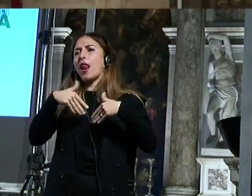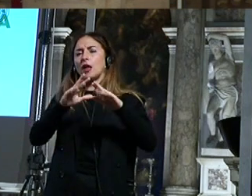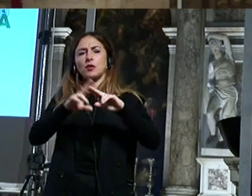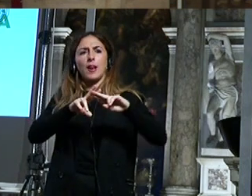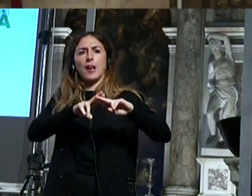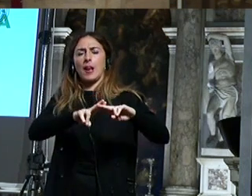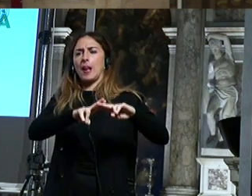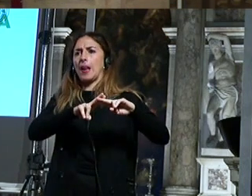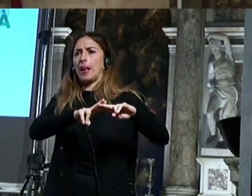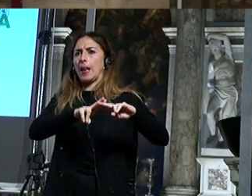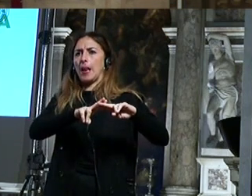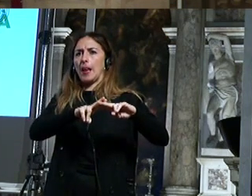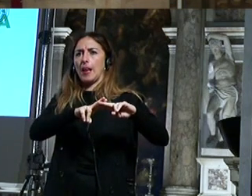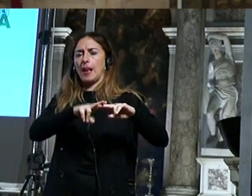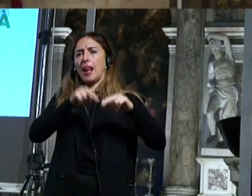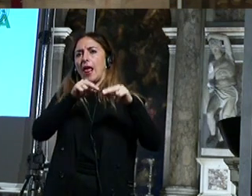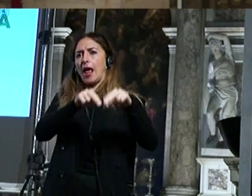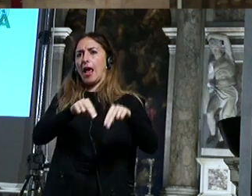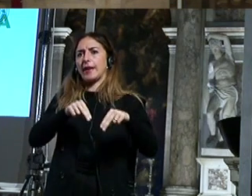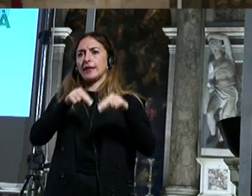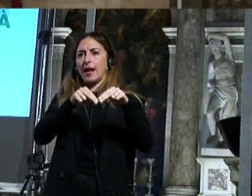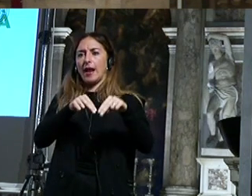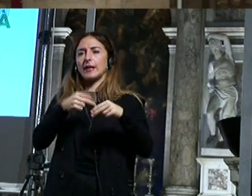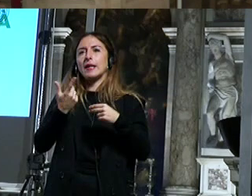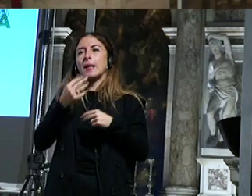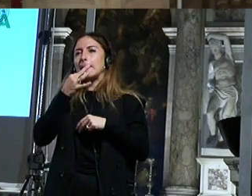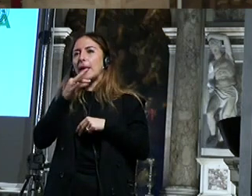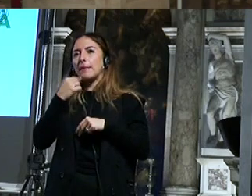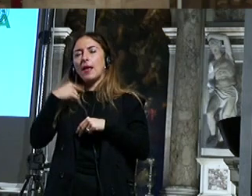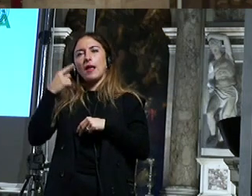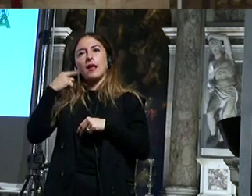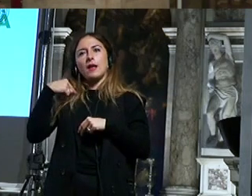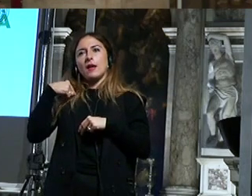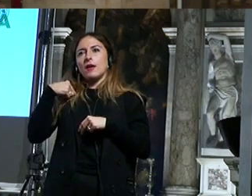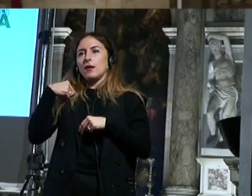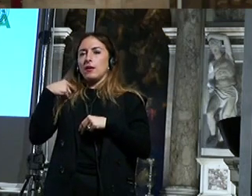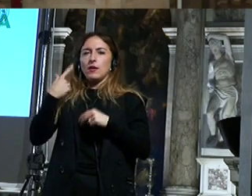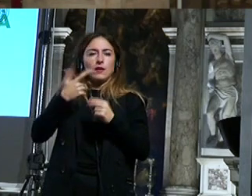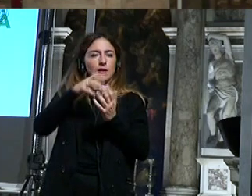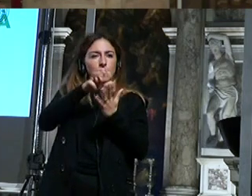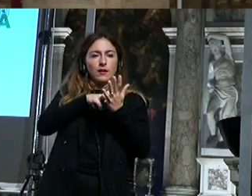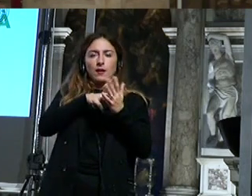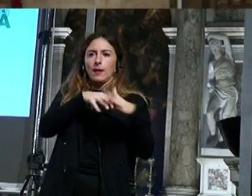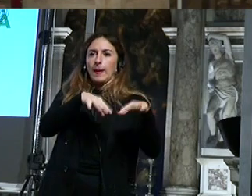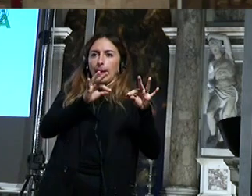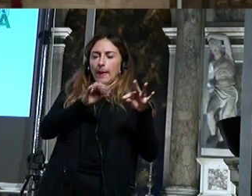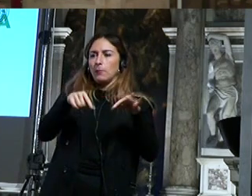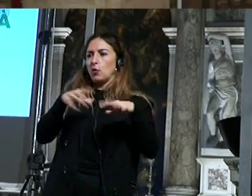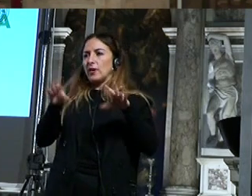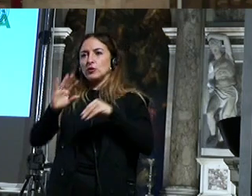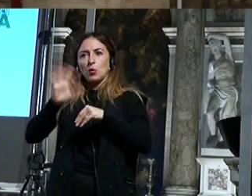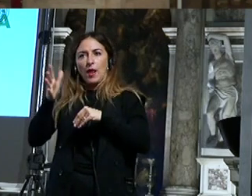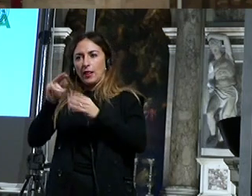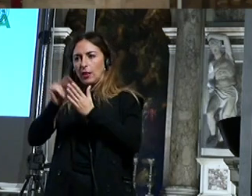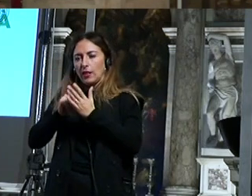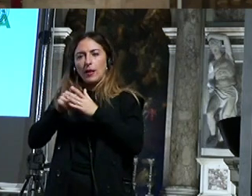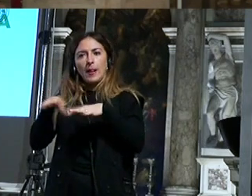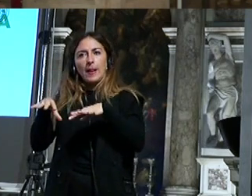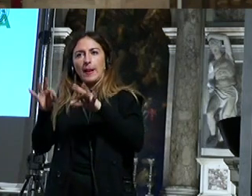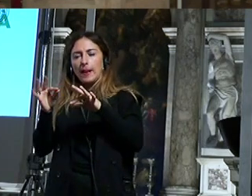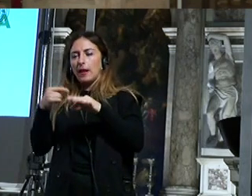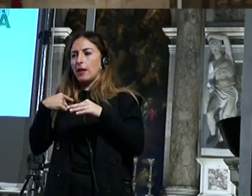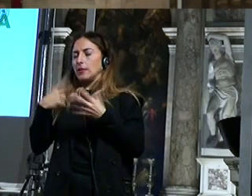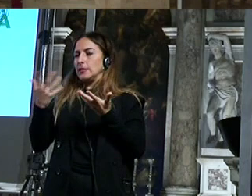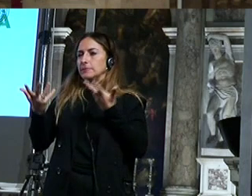I am completely lost, as I am now. Completely lost. I don't know what matters